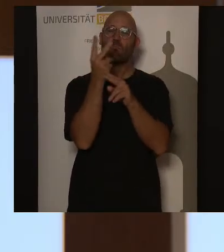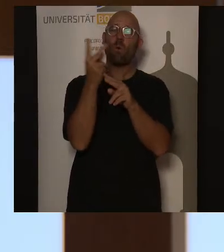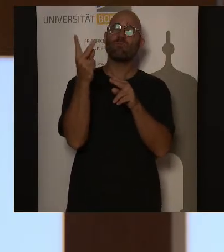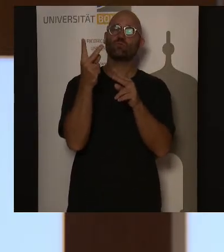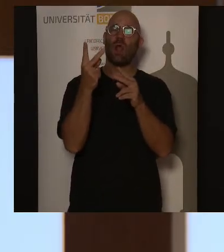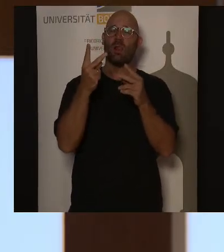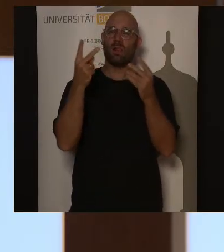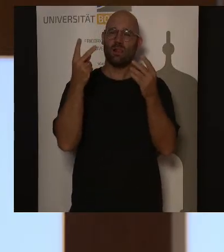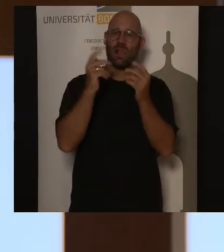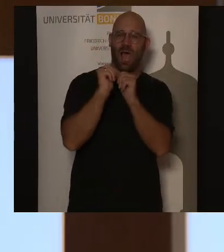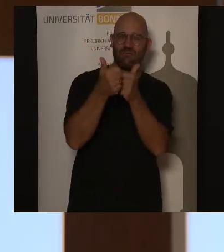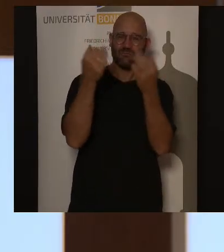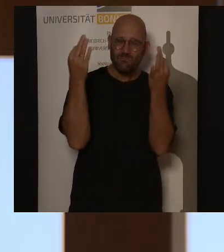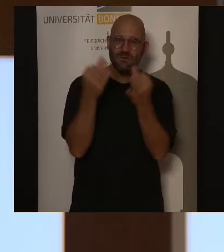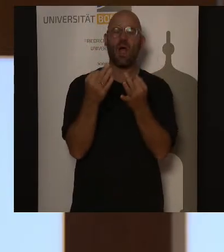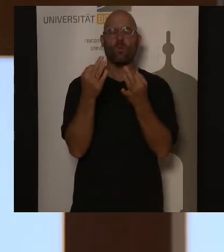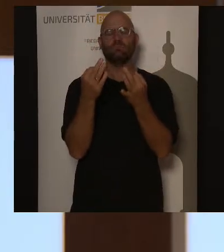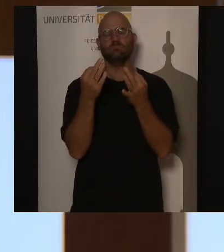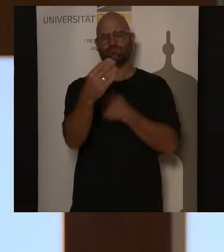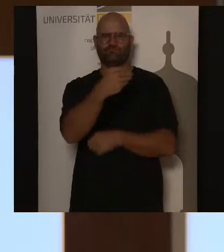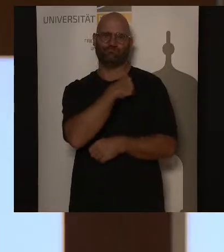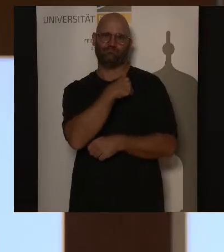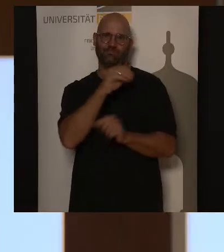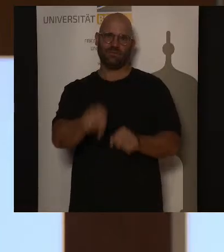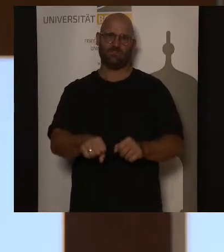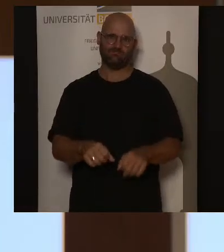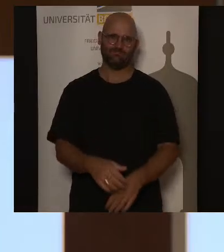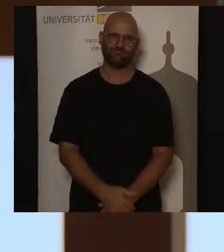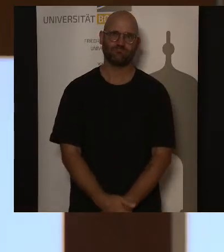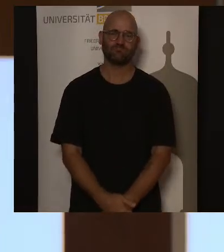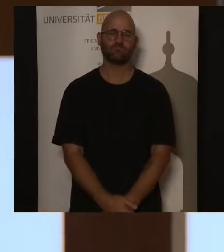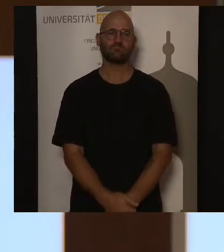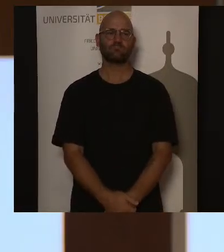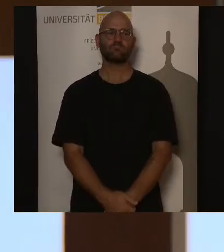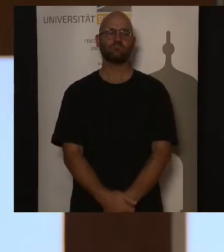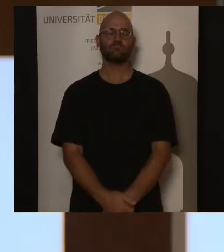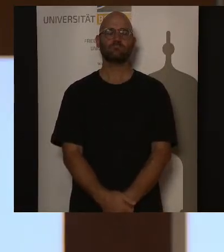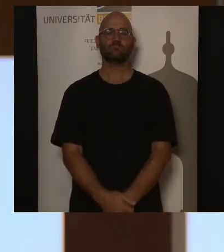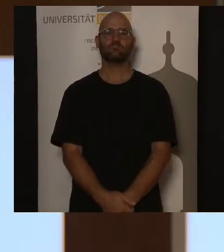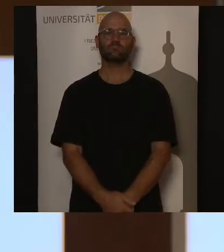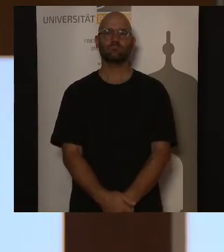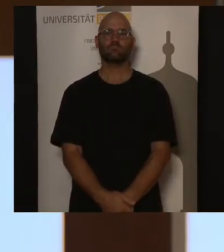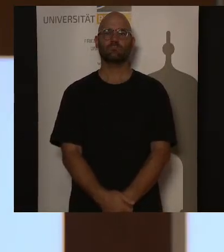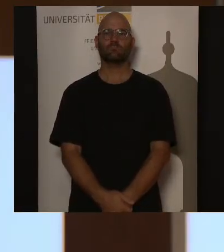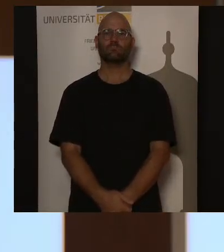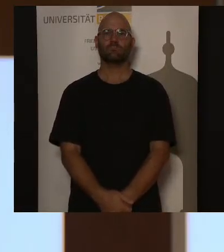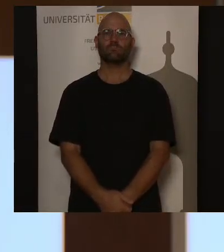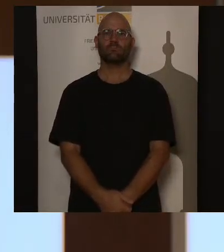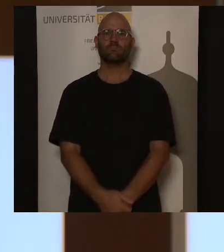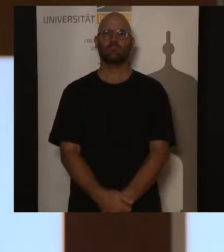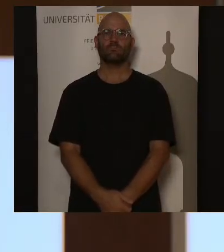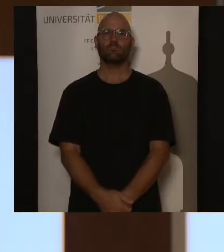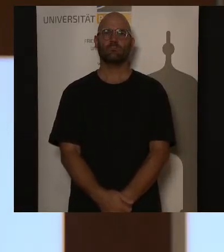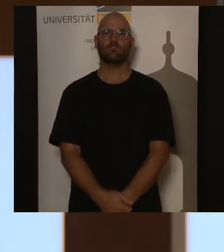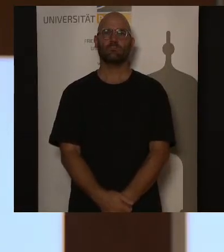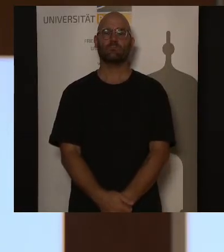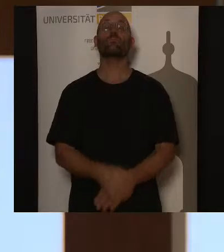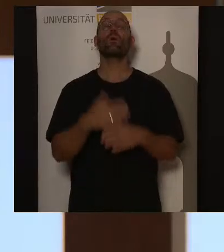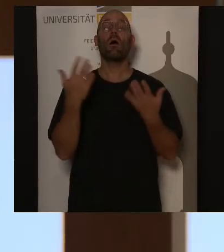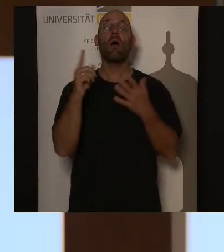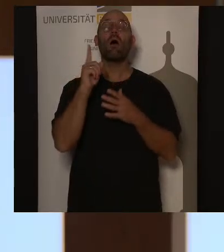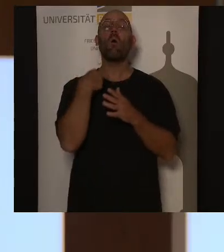major obstacles that you'd like to tackle with some help, then make sure to talk to us. And then last but not least,